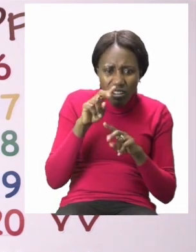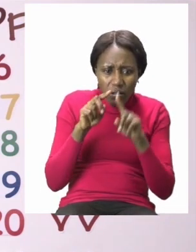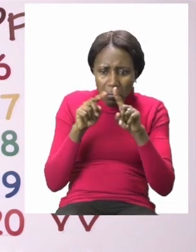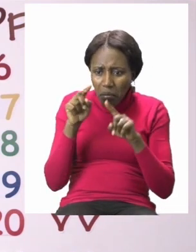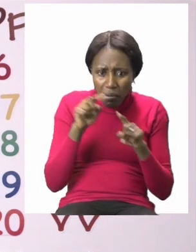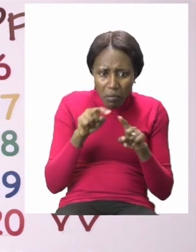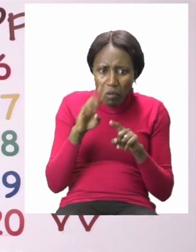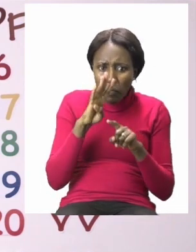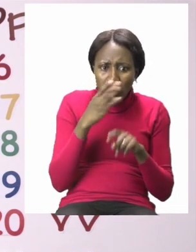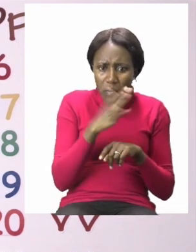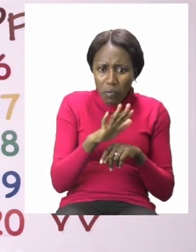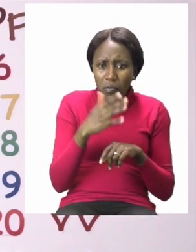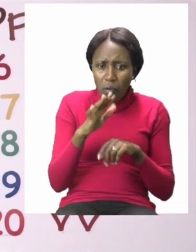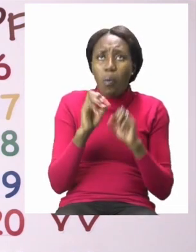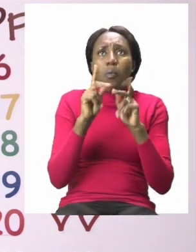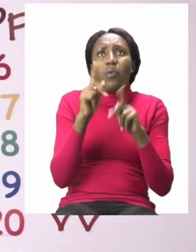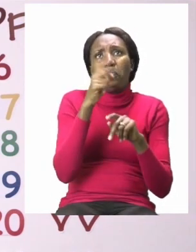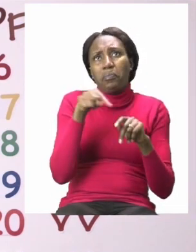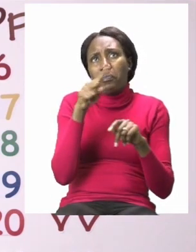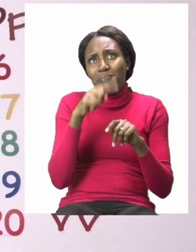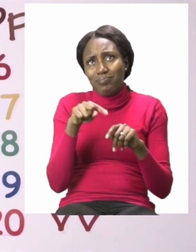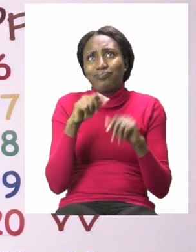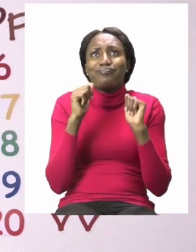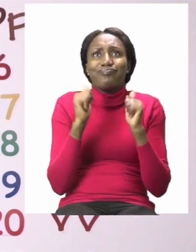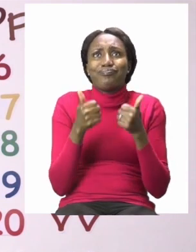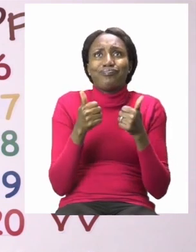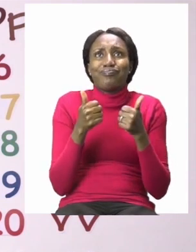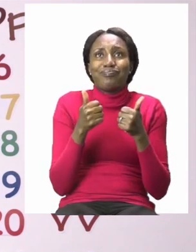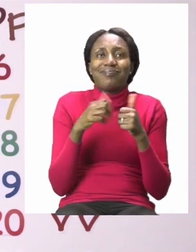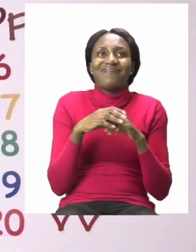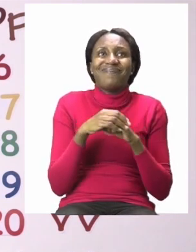that you didn't miss any of them, or if you circled the wrong number.